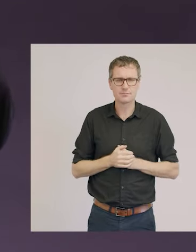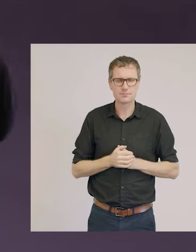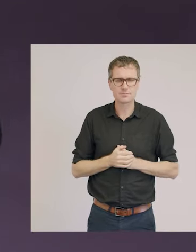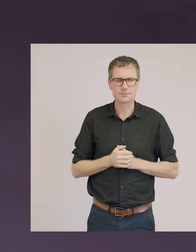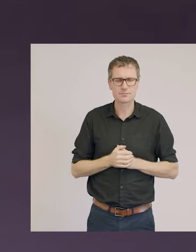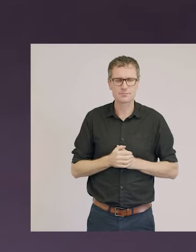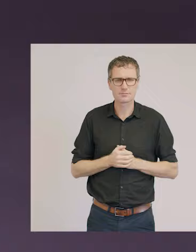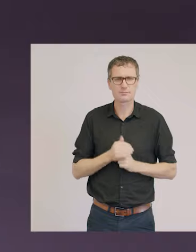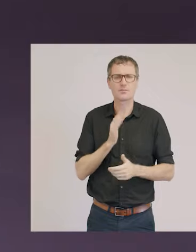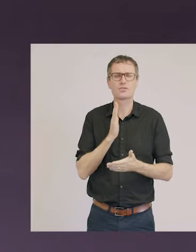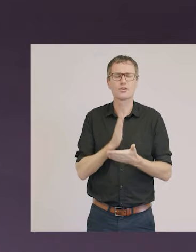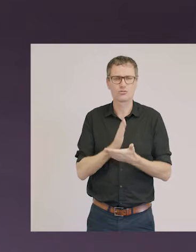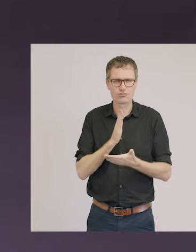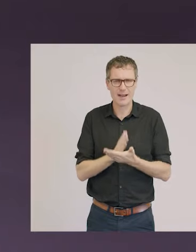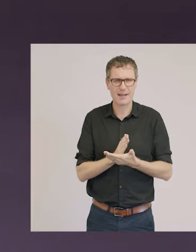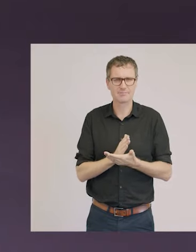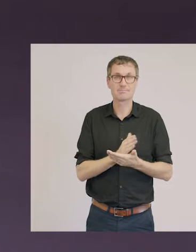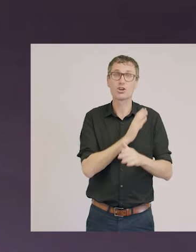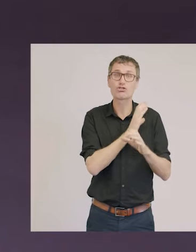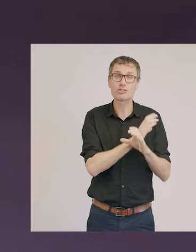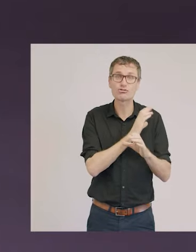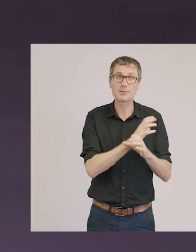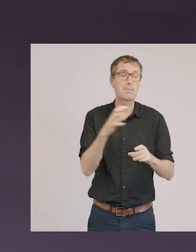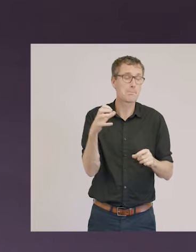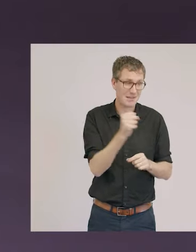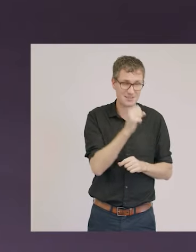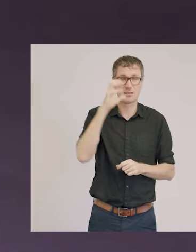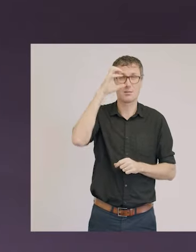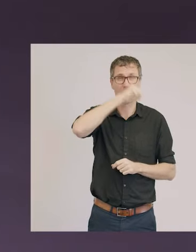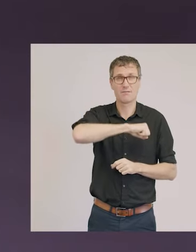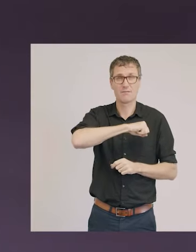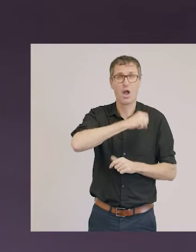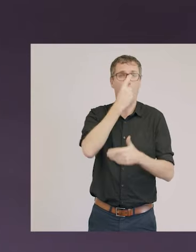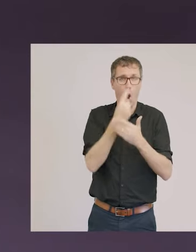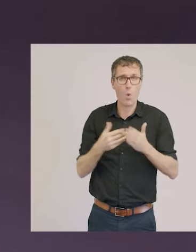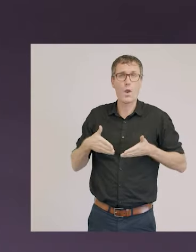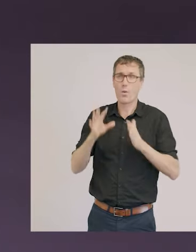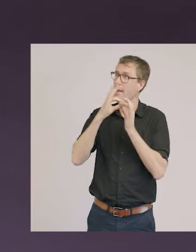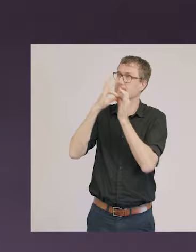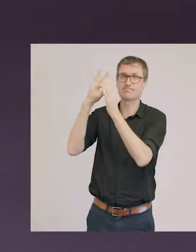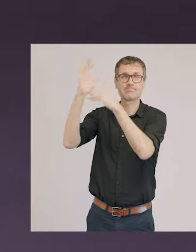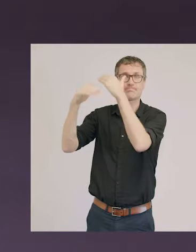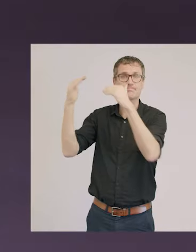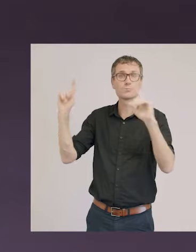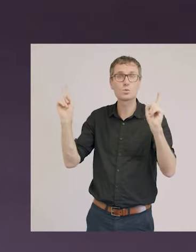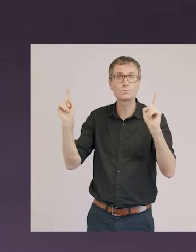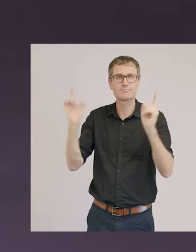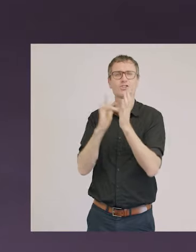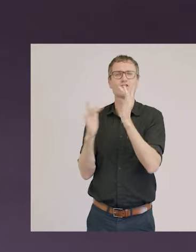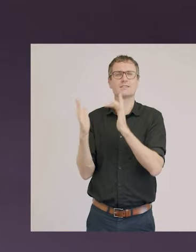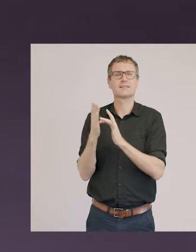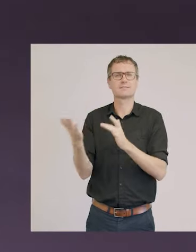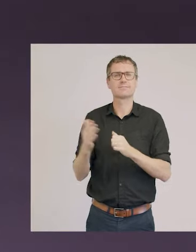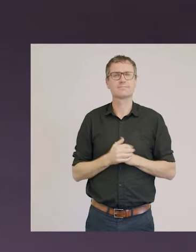if you don't believe that, you are not a Christian. Because that is a prerequisite thing to believe for a